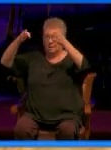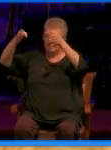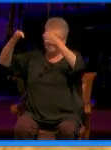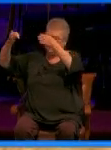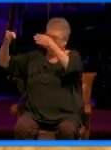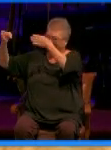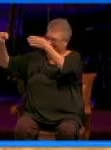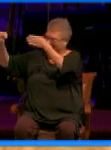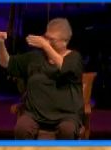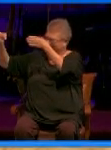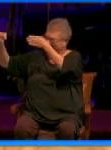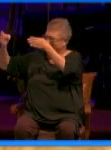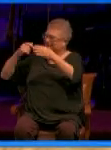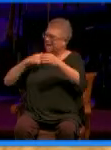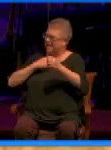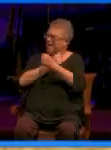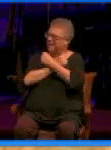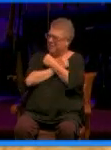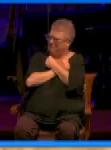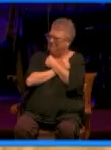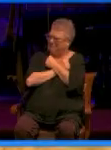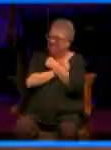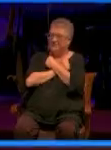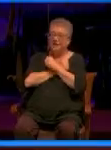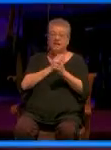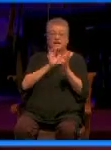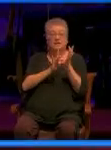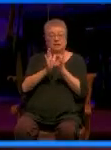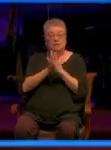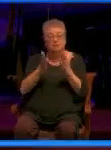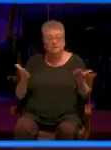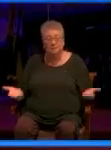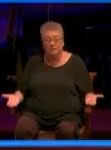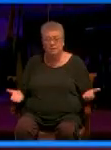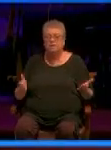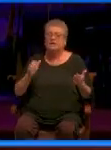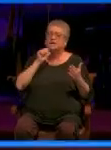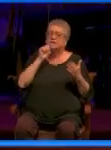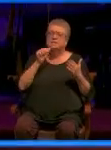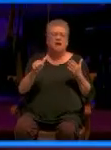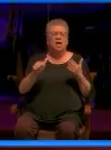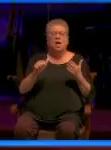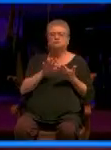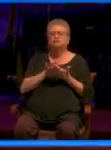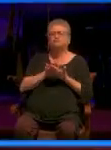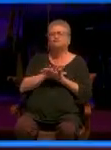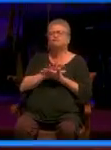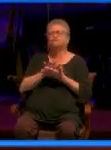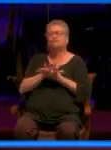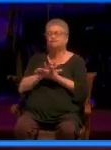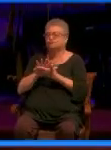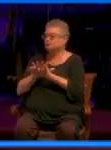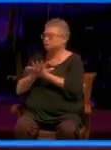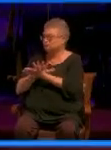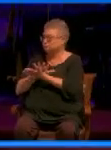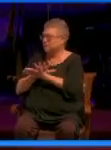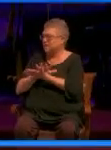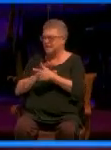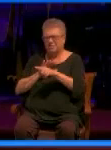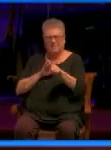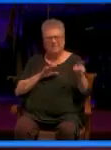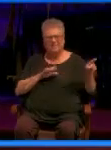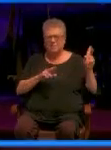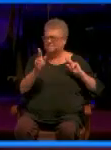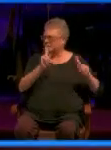I love the fact that the Bible does not sugarcoat the people that are so broken